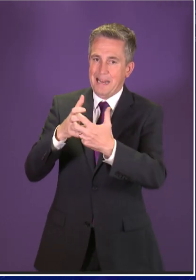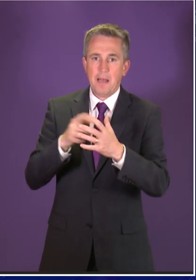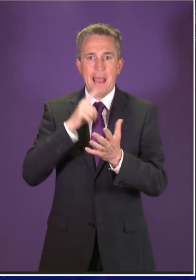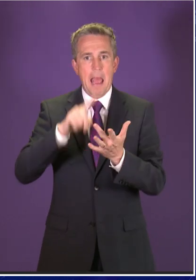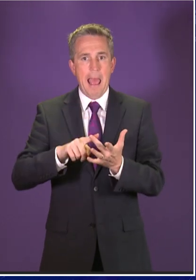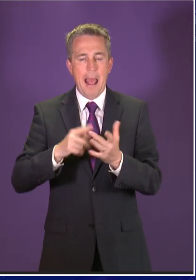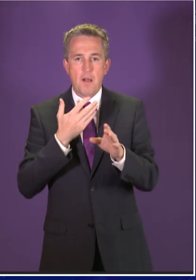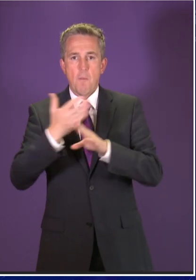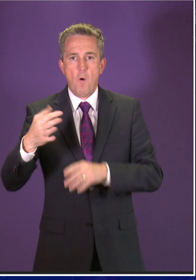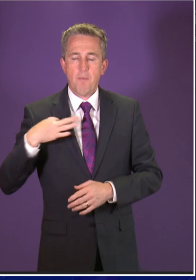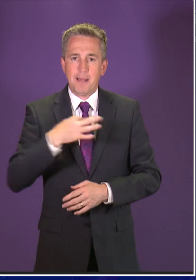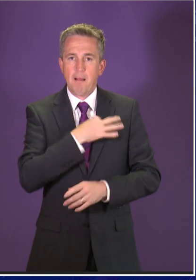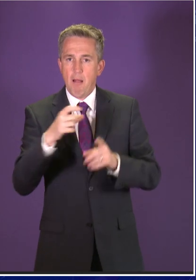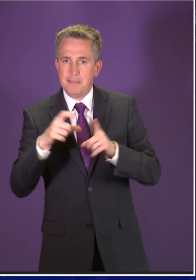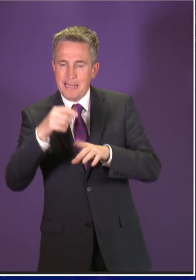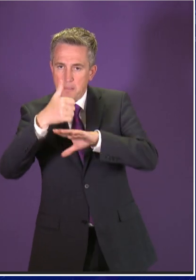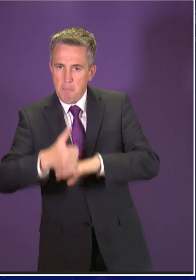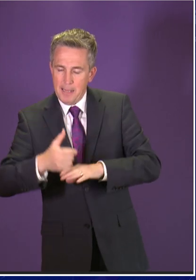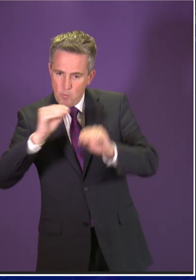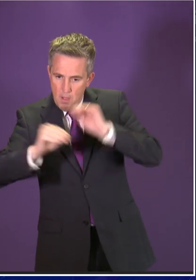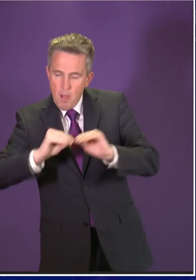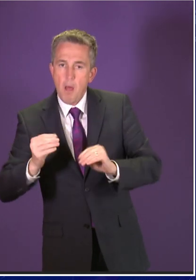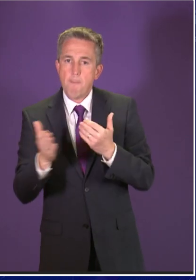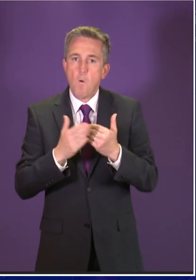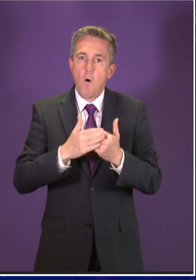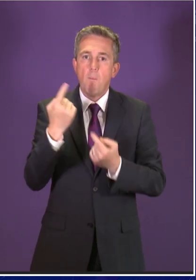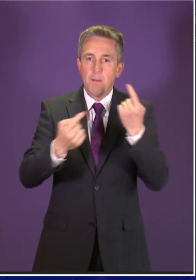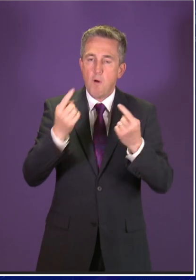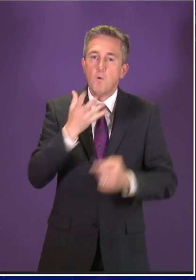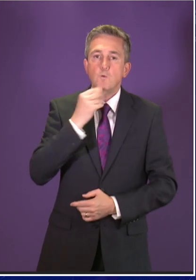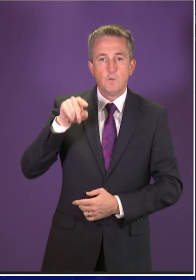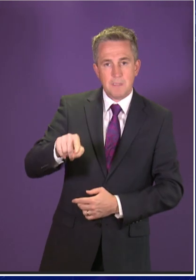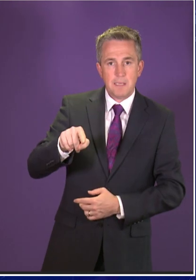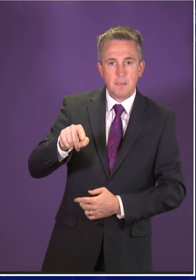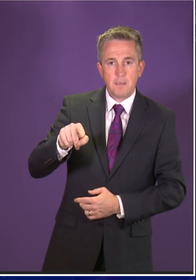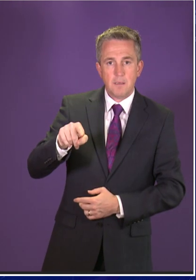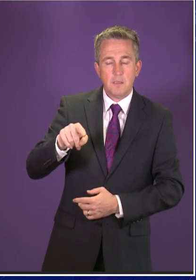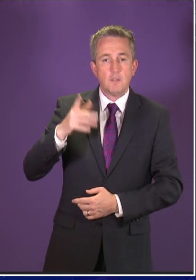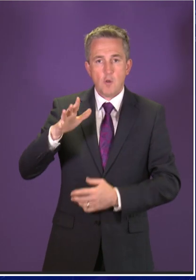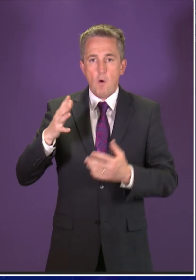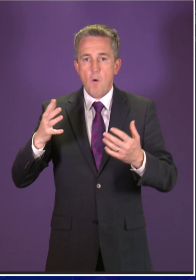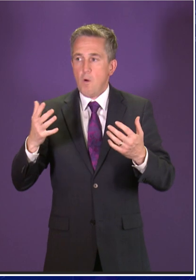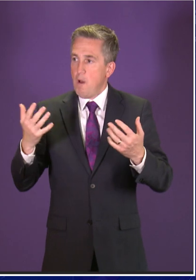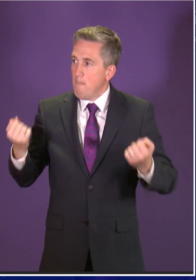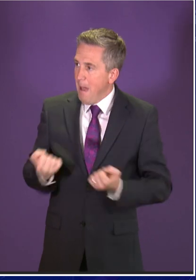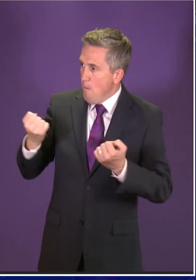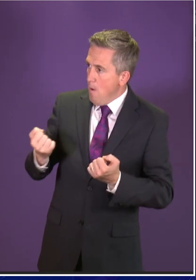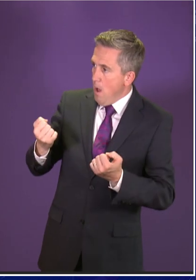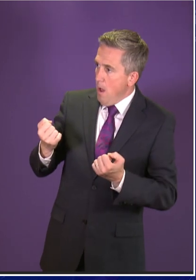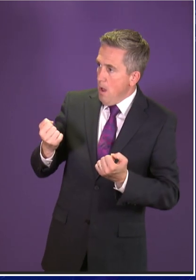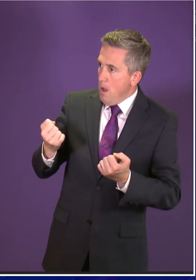database, the better that medical database gets, and therefore, the more people want to use it. So power has moved from being incredibly concentrated to being